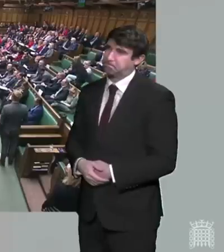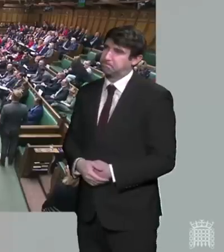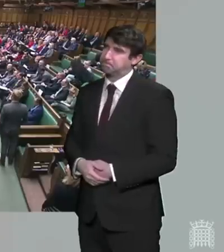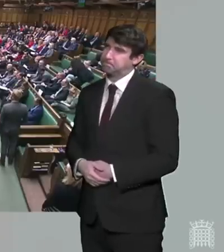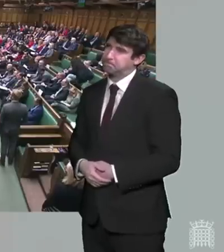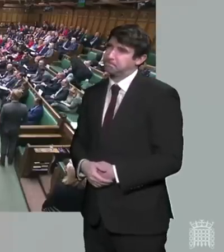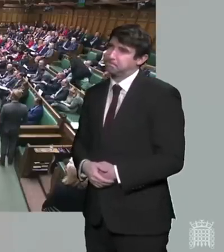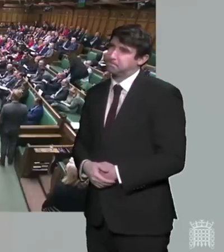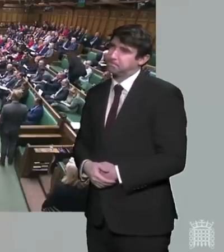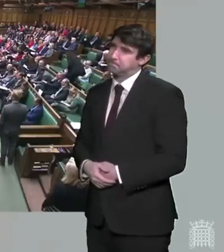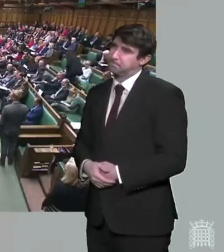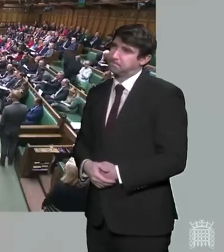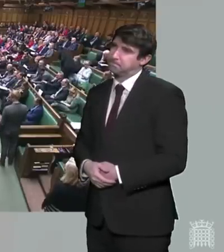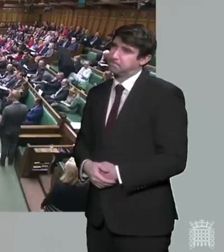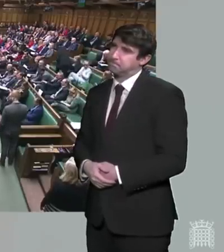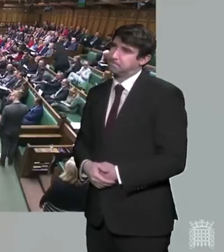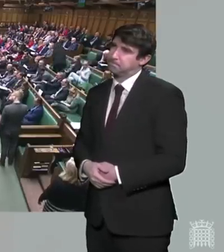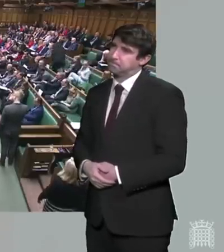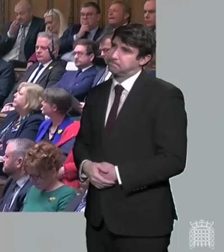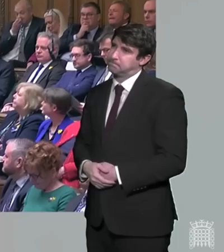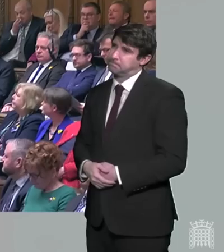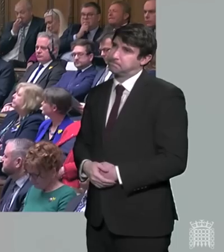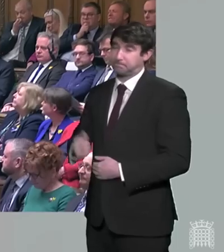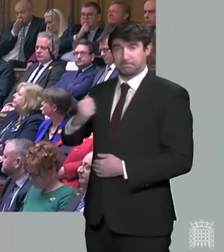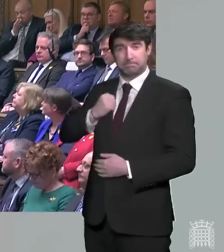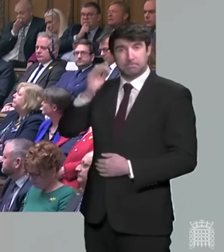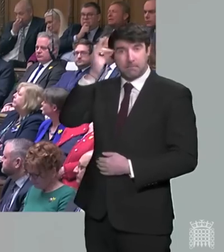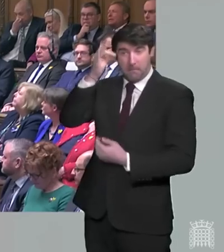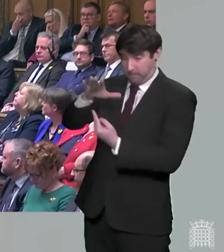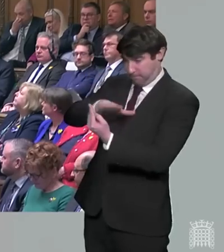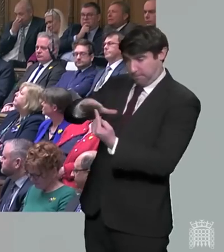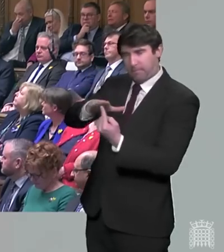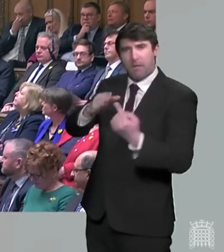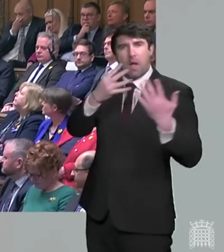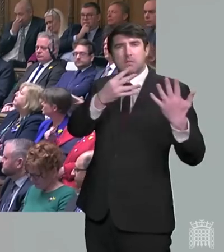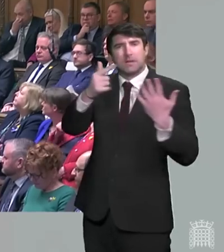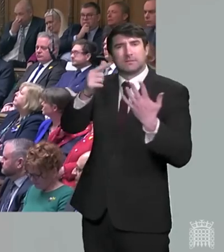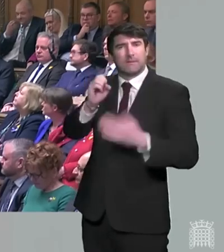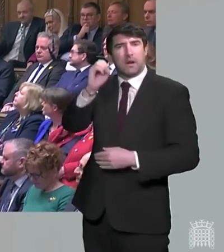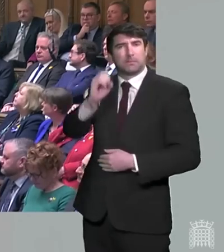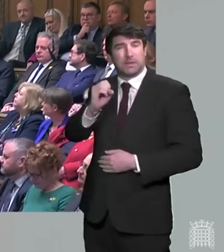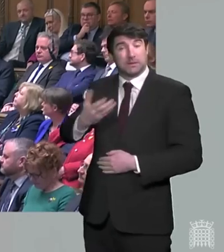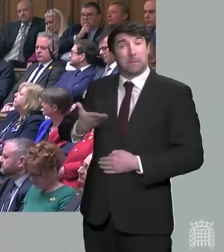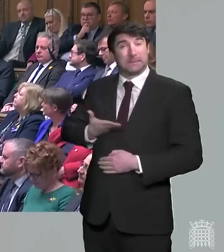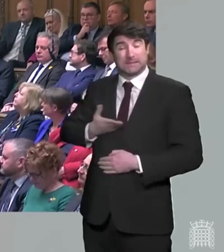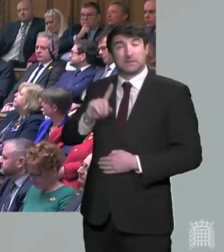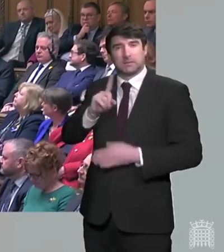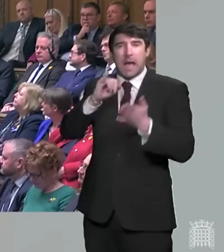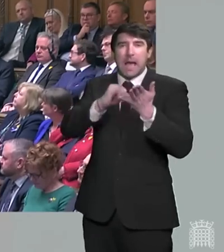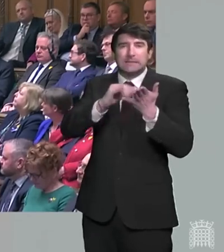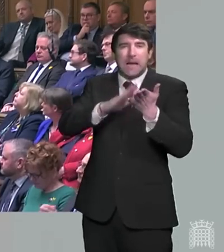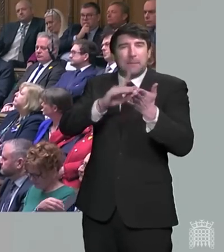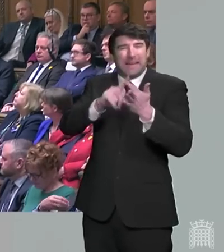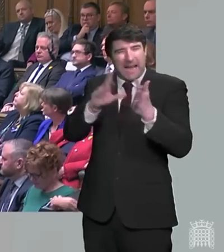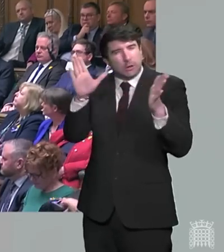Of ceramics businesses are SMEs, which has meant they've not received the level of support that many other energy-intensive sectors have. So